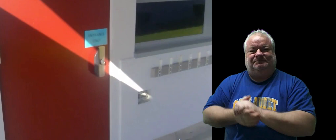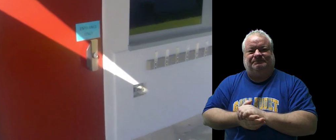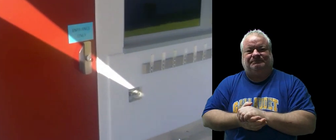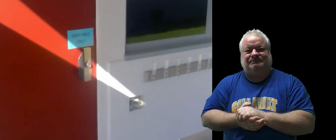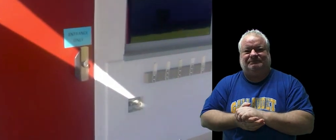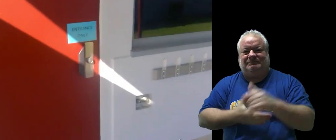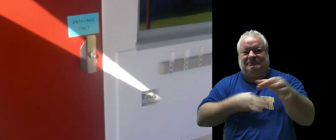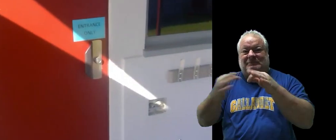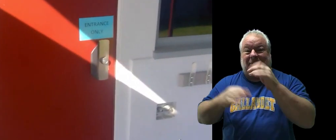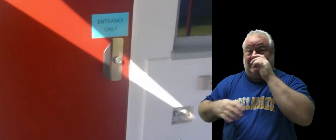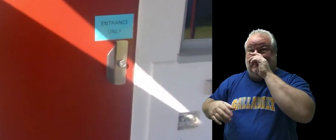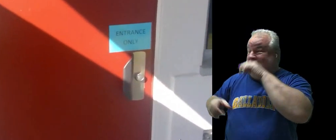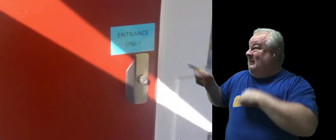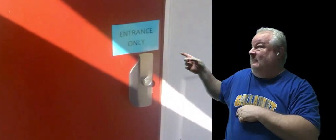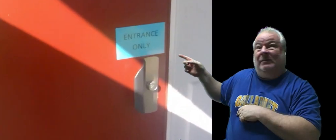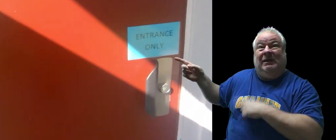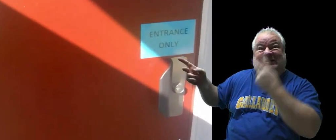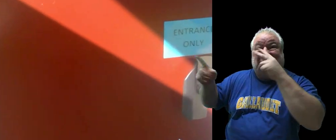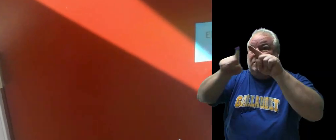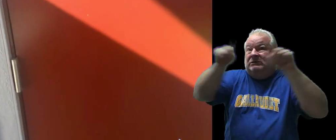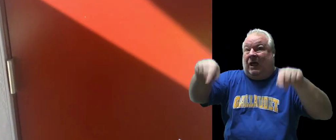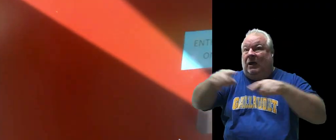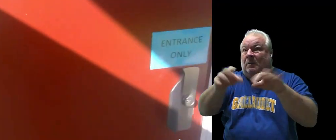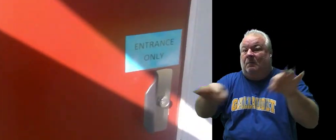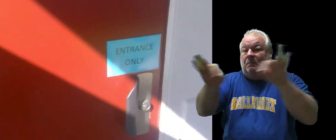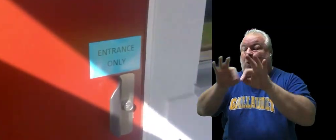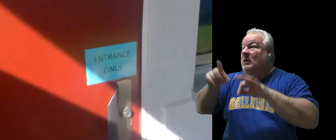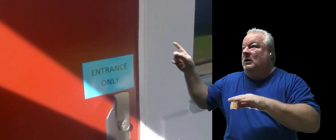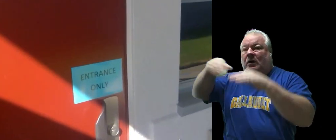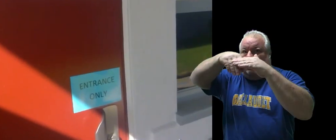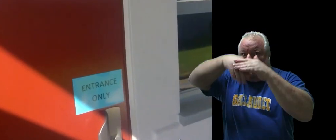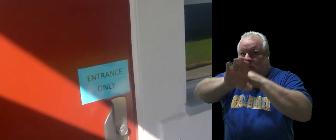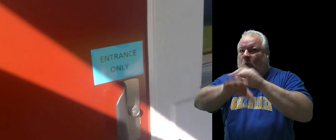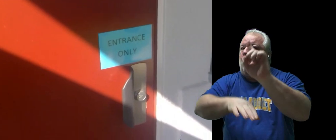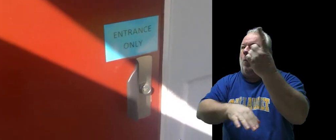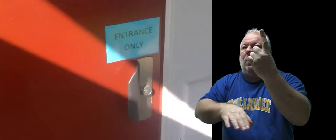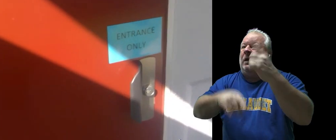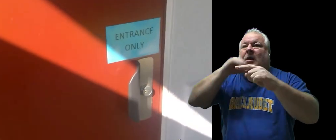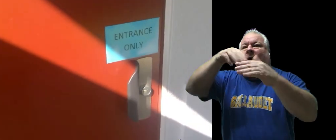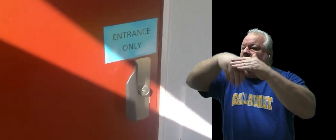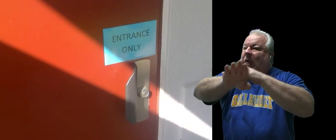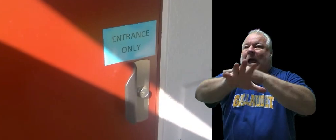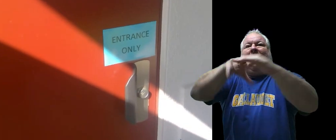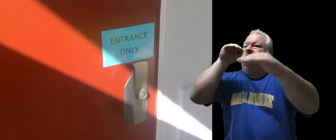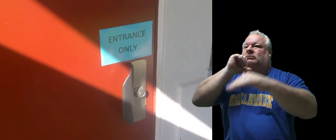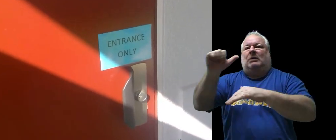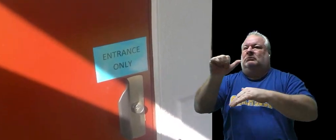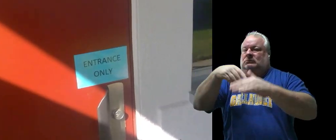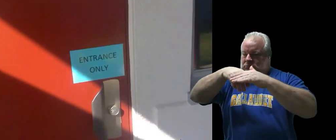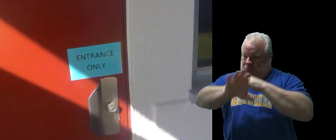And I wanted to talk to you about our signs. We have an entrance-only